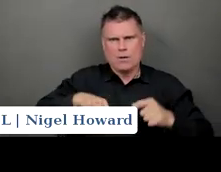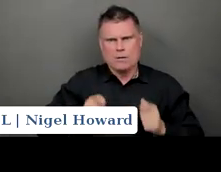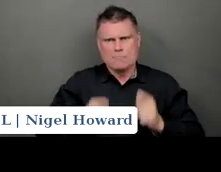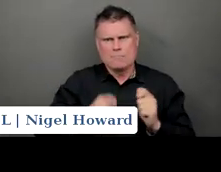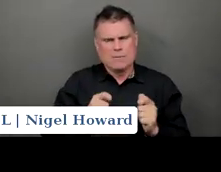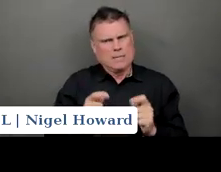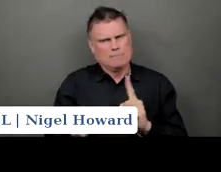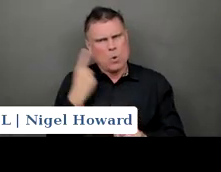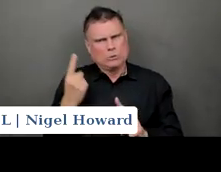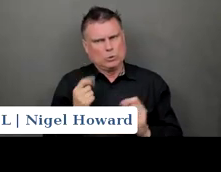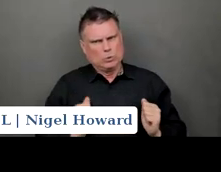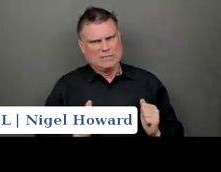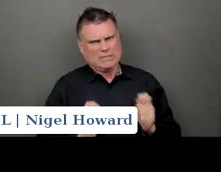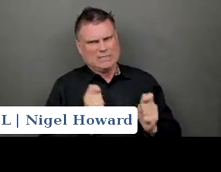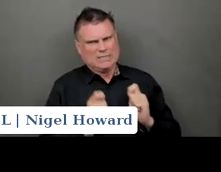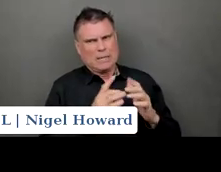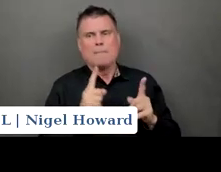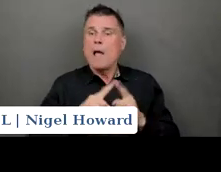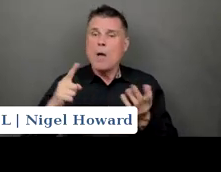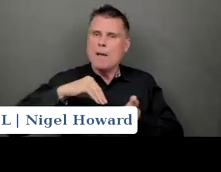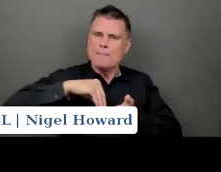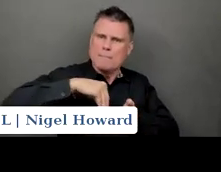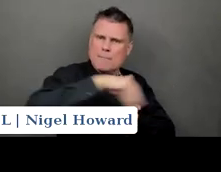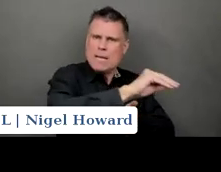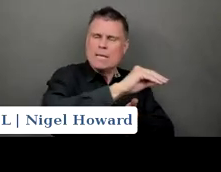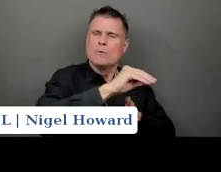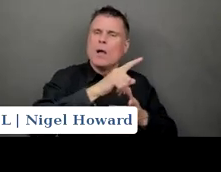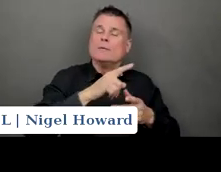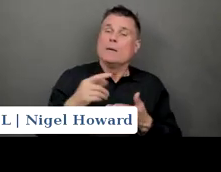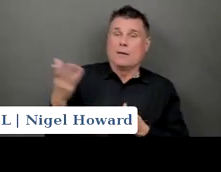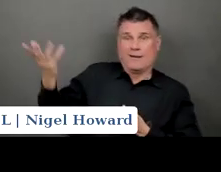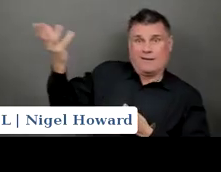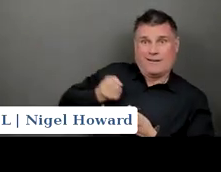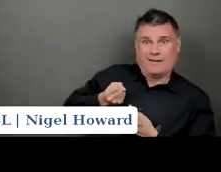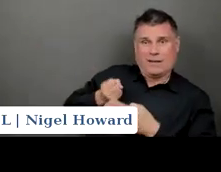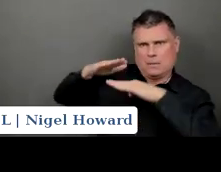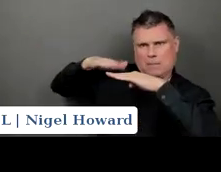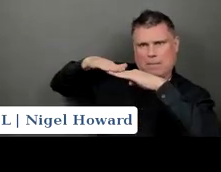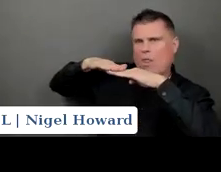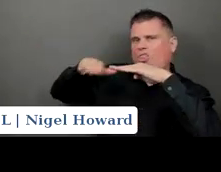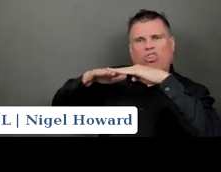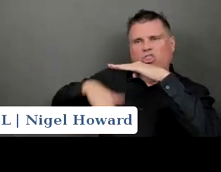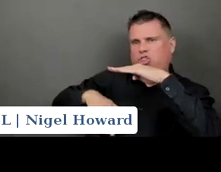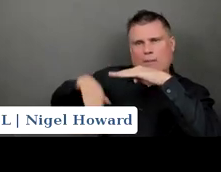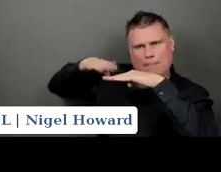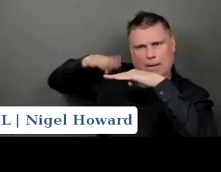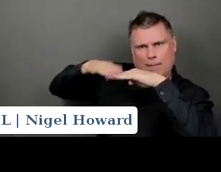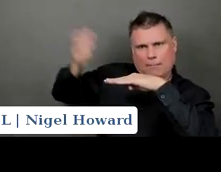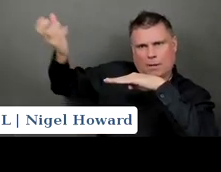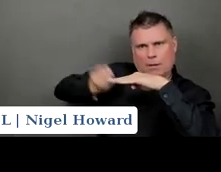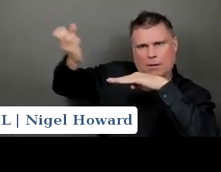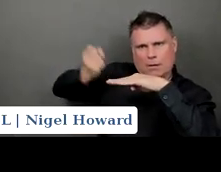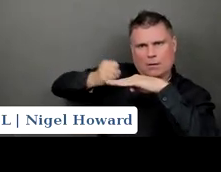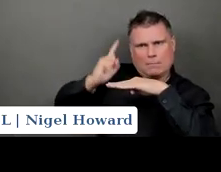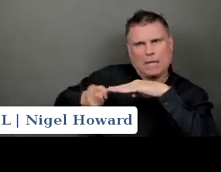wage. And they didn't have to make this transition from unpaid to formal, but actually were hired from day one